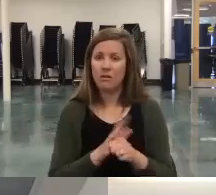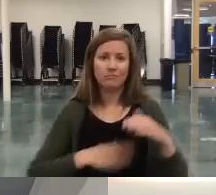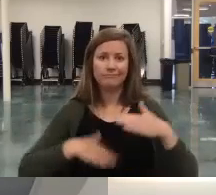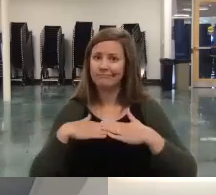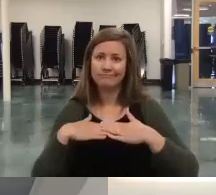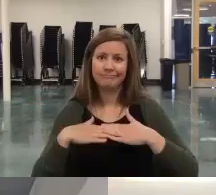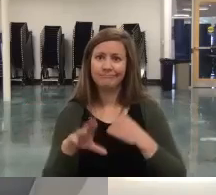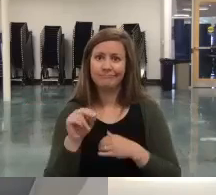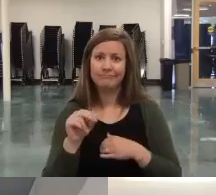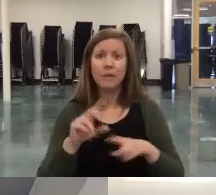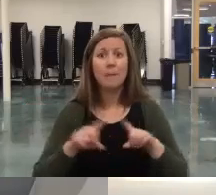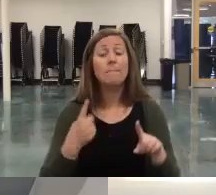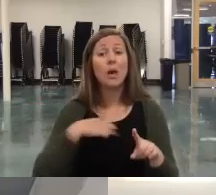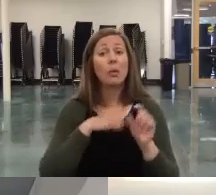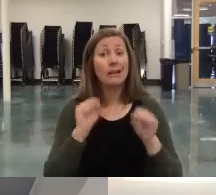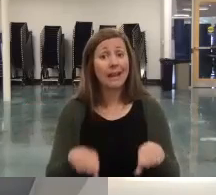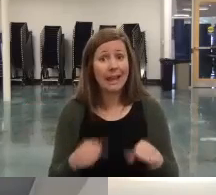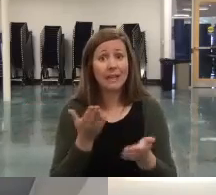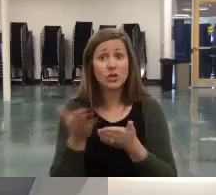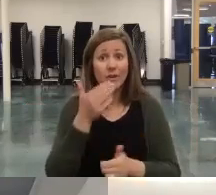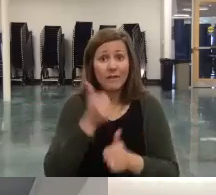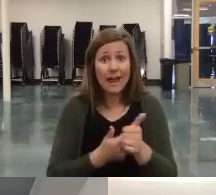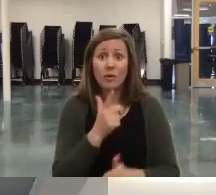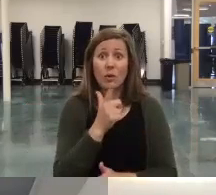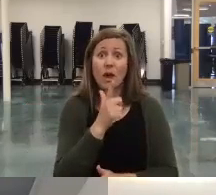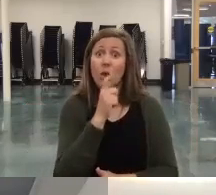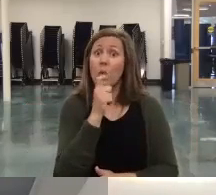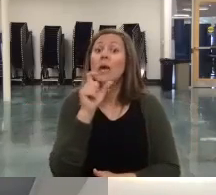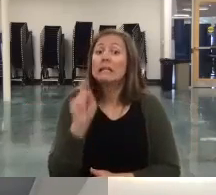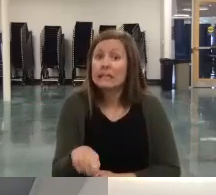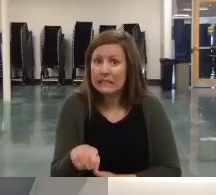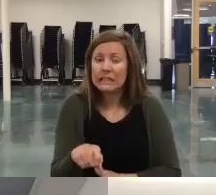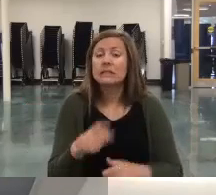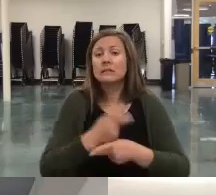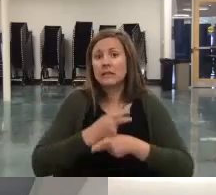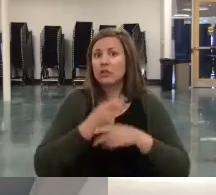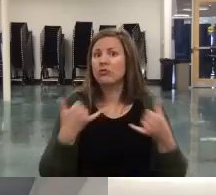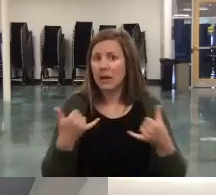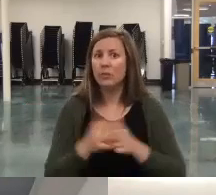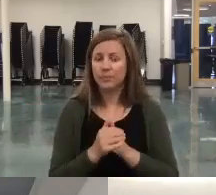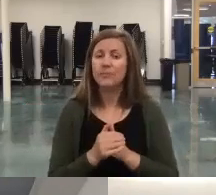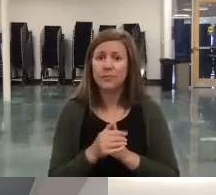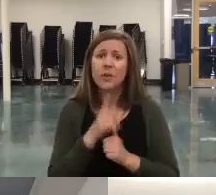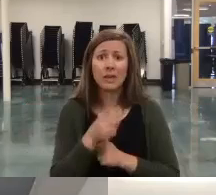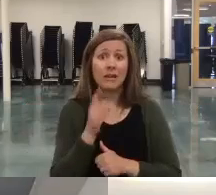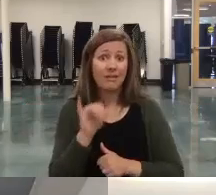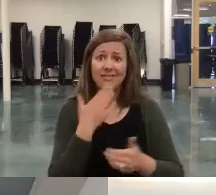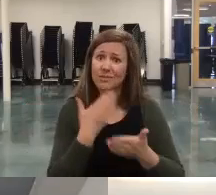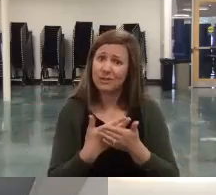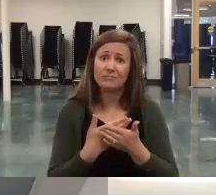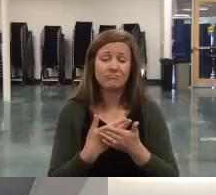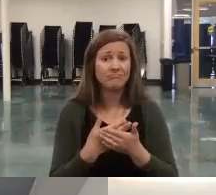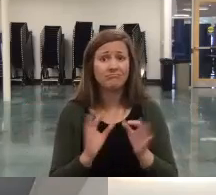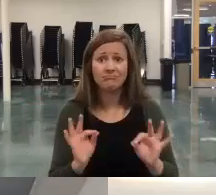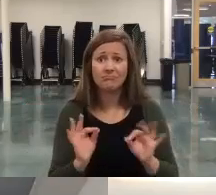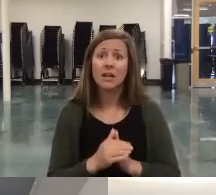but we are able to serve everyone that needs childcare at this point. That's a very good thing. I